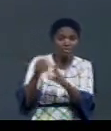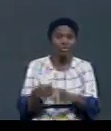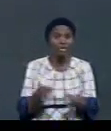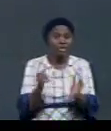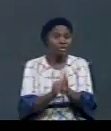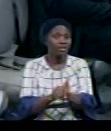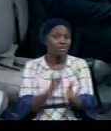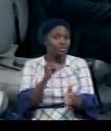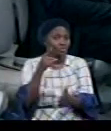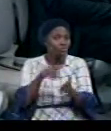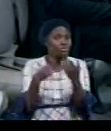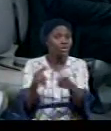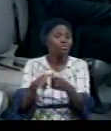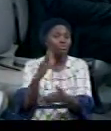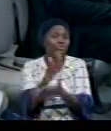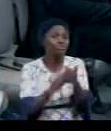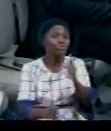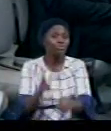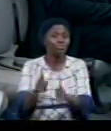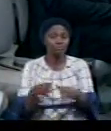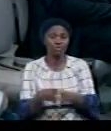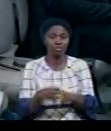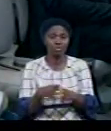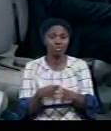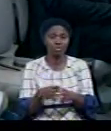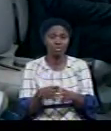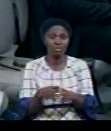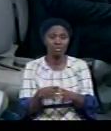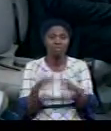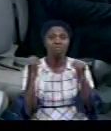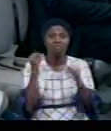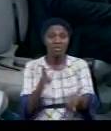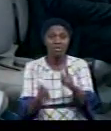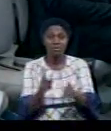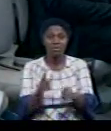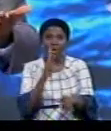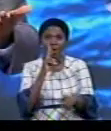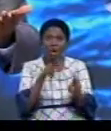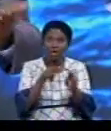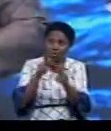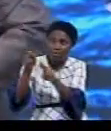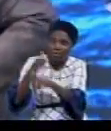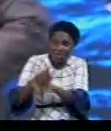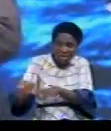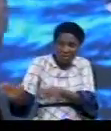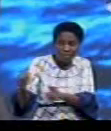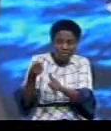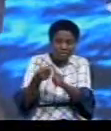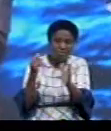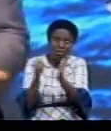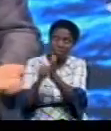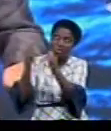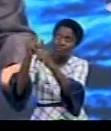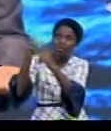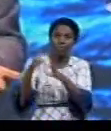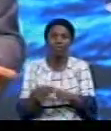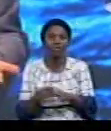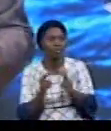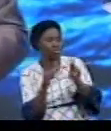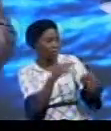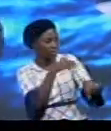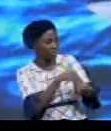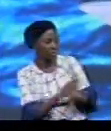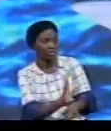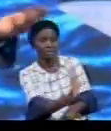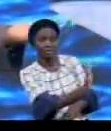people. We hear the Word. Many people are looking away from that Word. They're looking at their